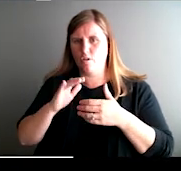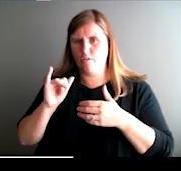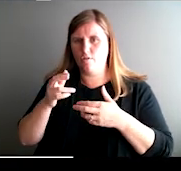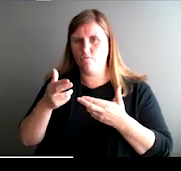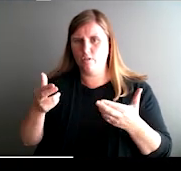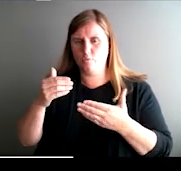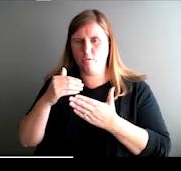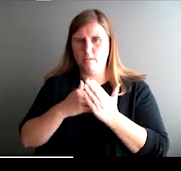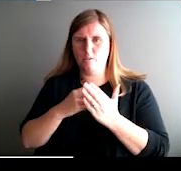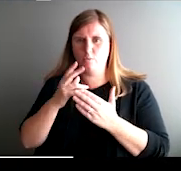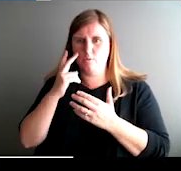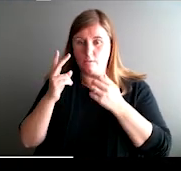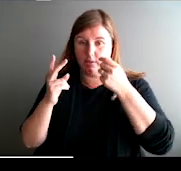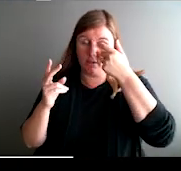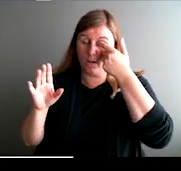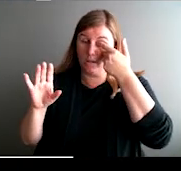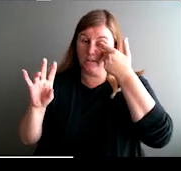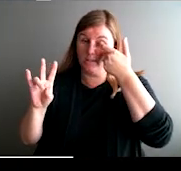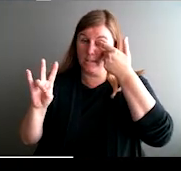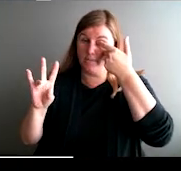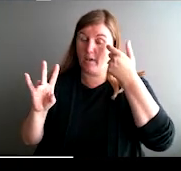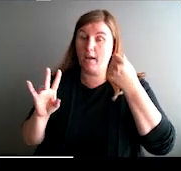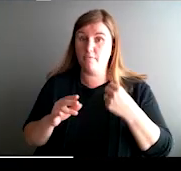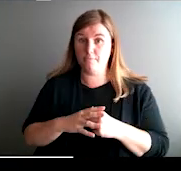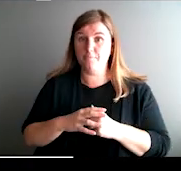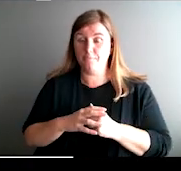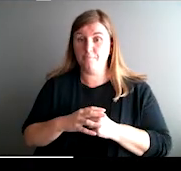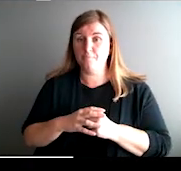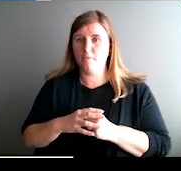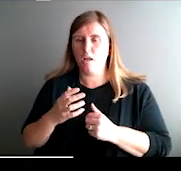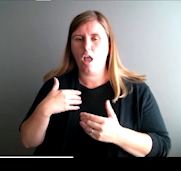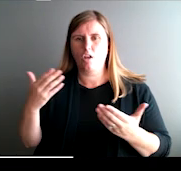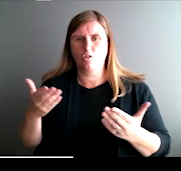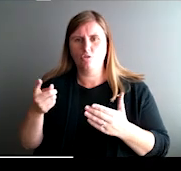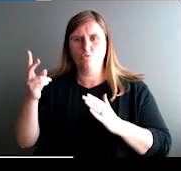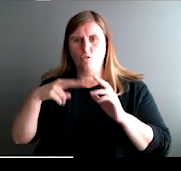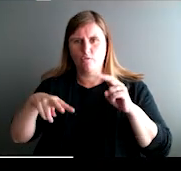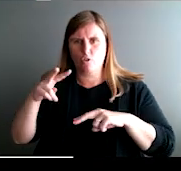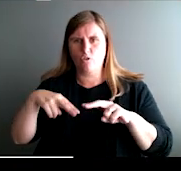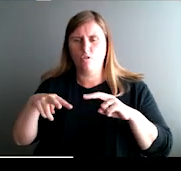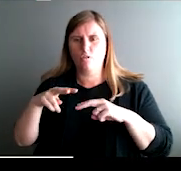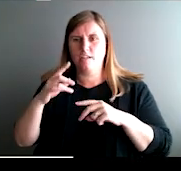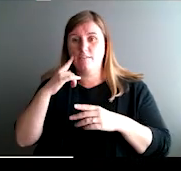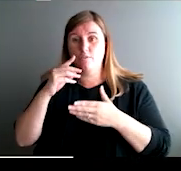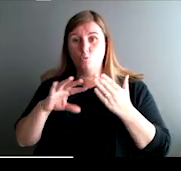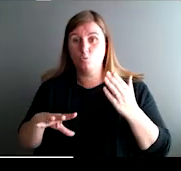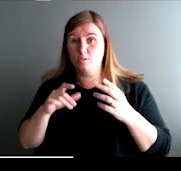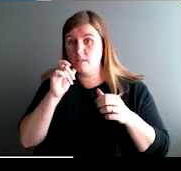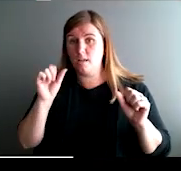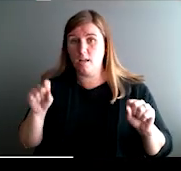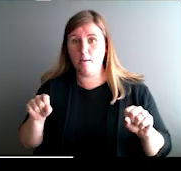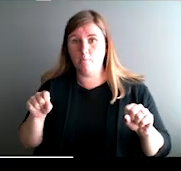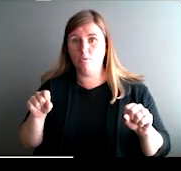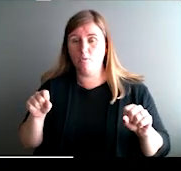link you'll see soon on slide 75. I encourage you to review those. If a student isn't